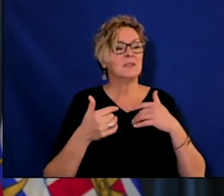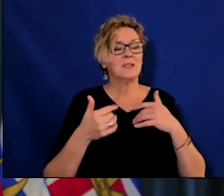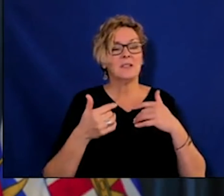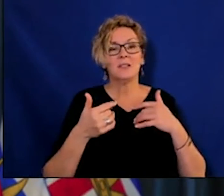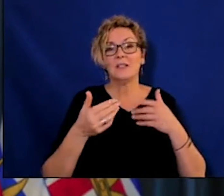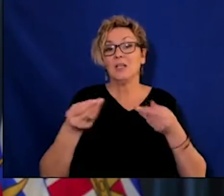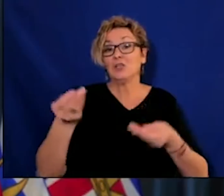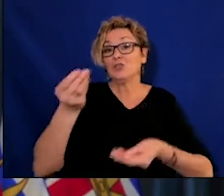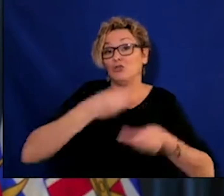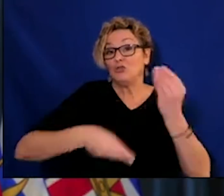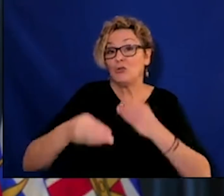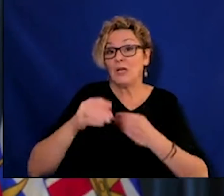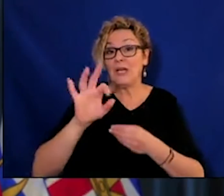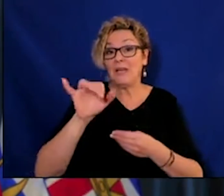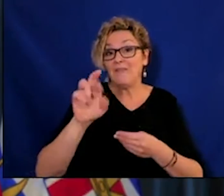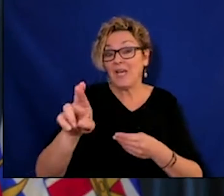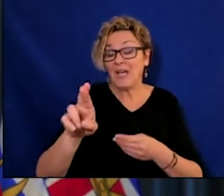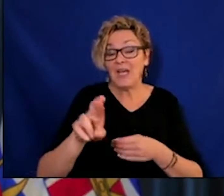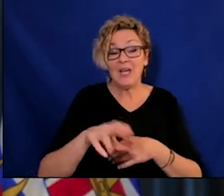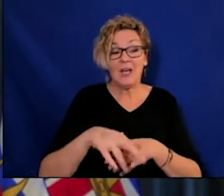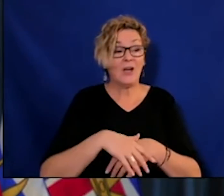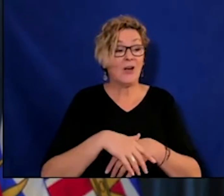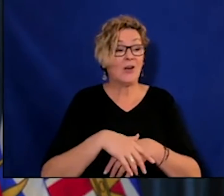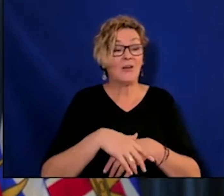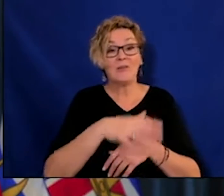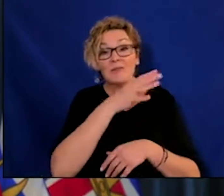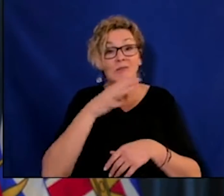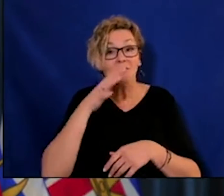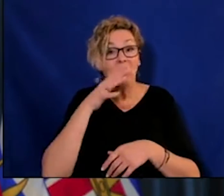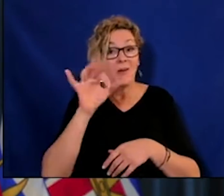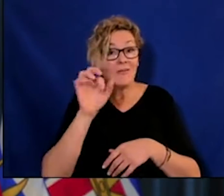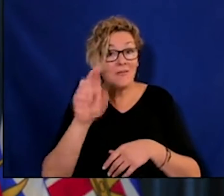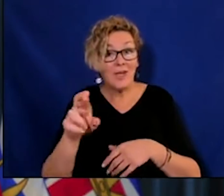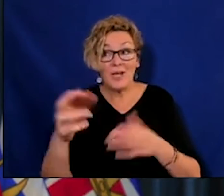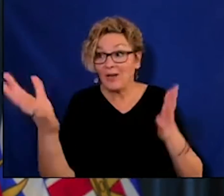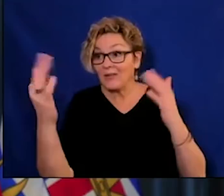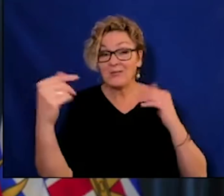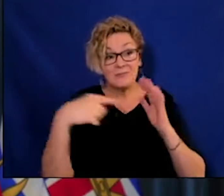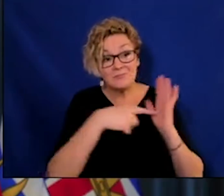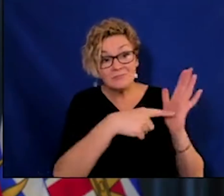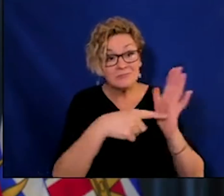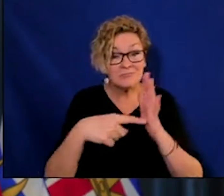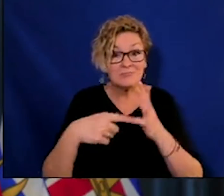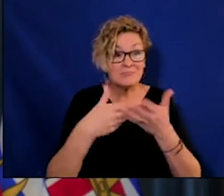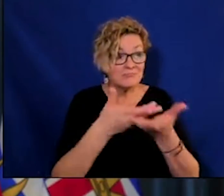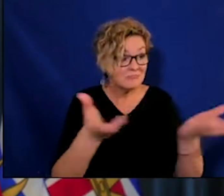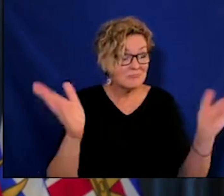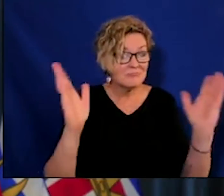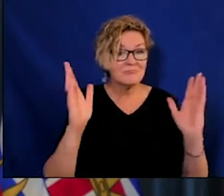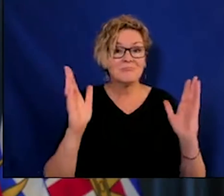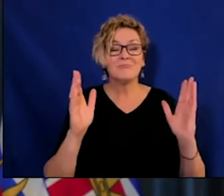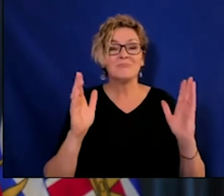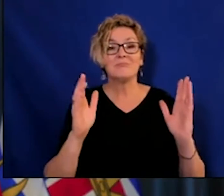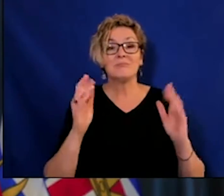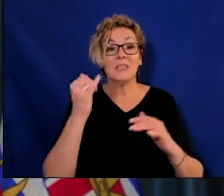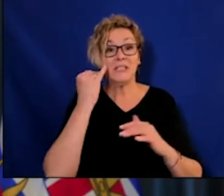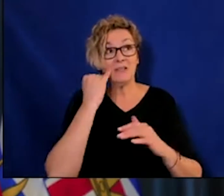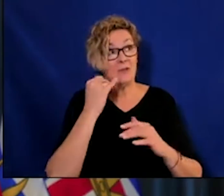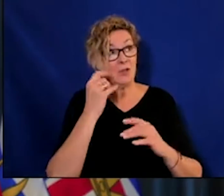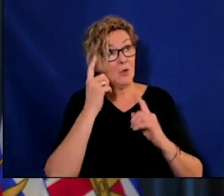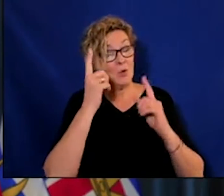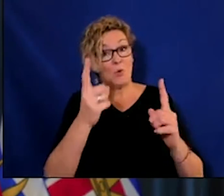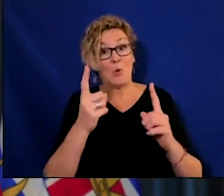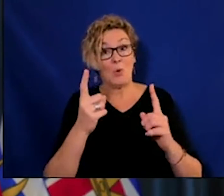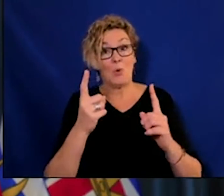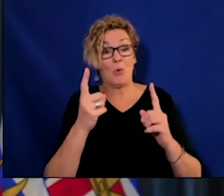fair, agricultural fair, seasonal fair, or episodic indoor event that has as its primary purchase the sale of merchandise or